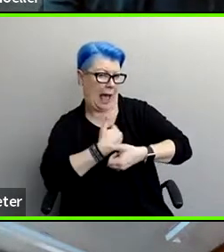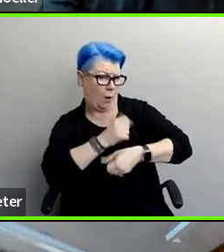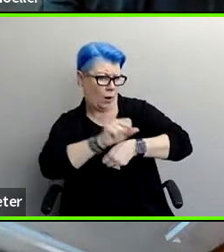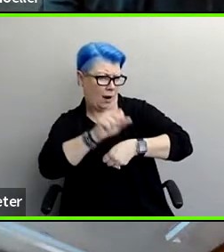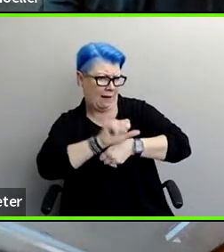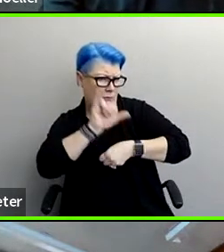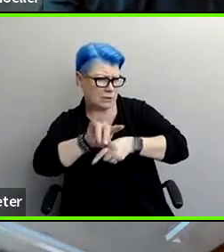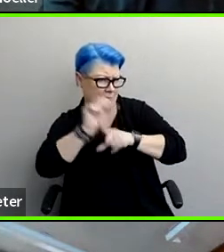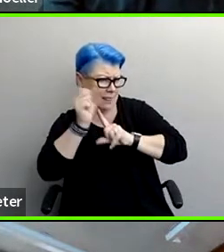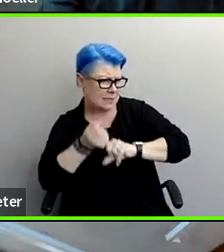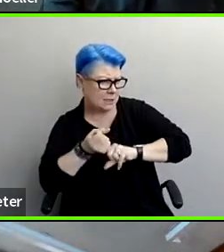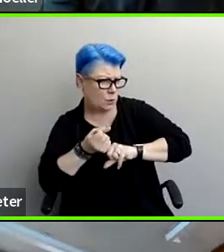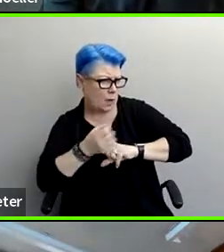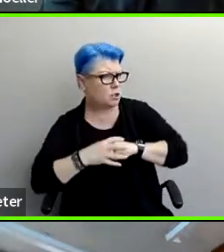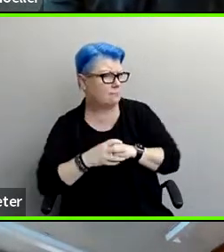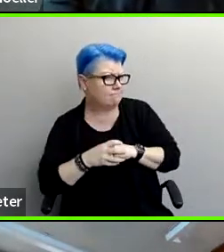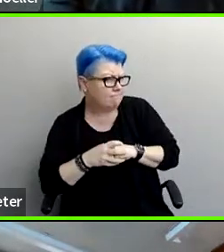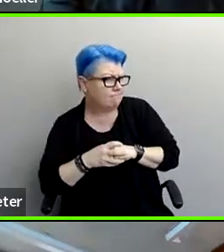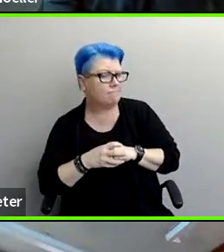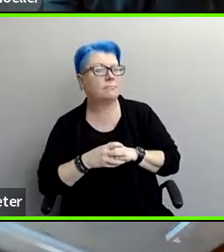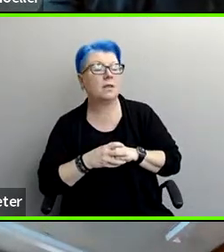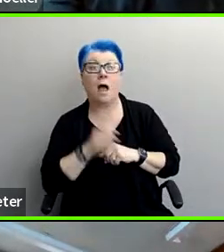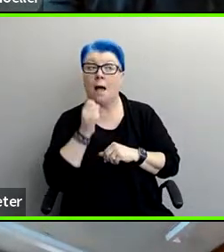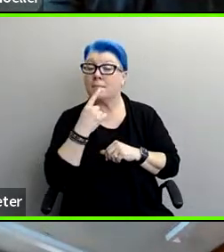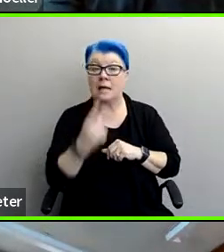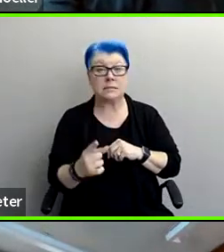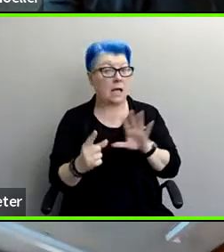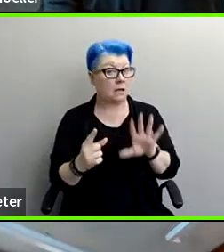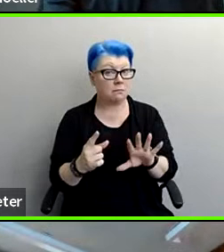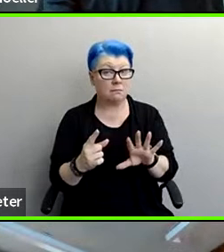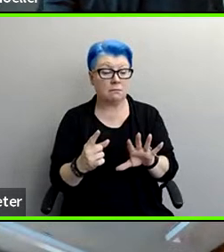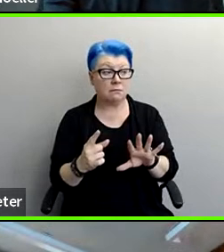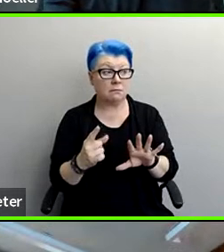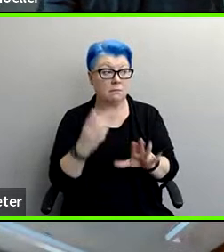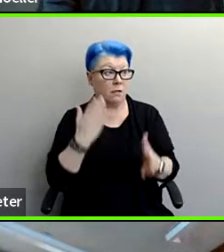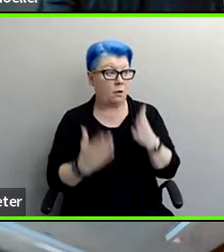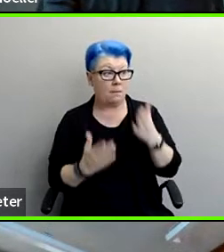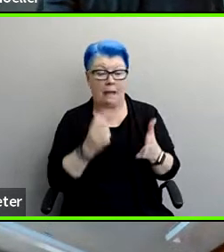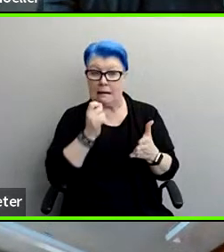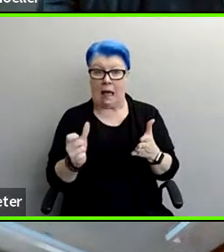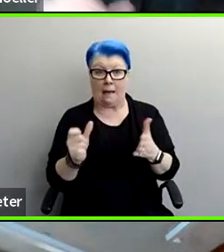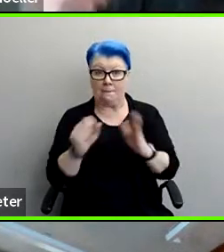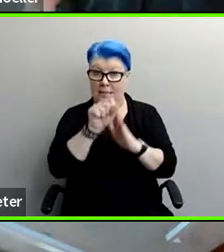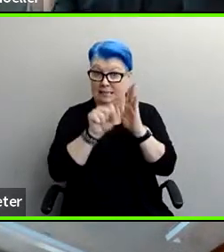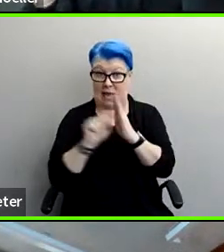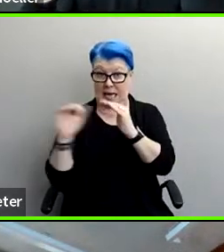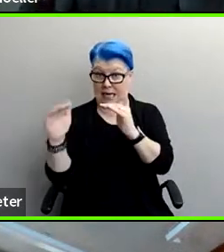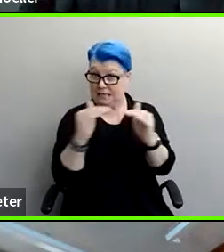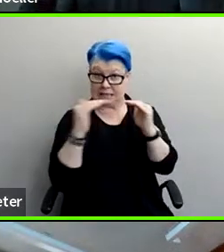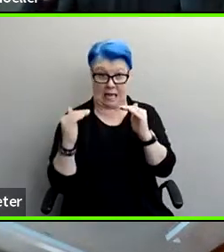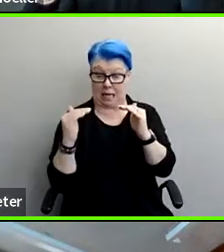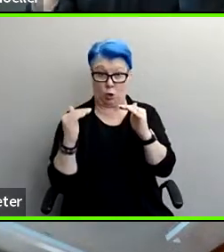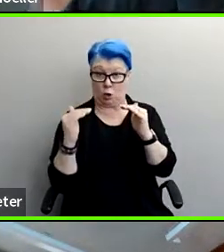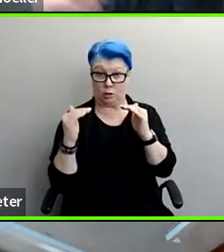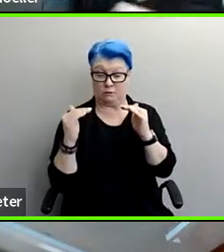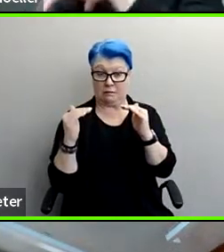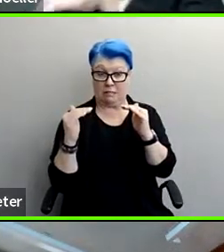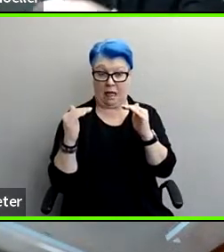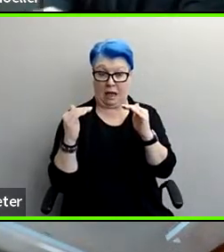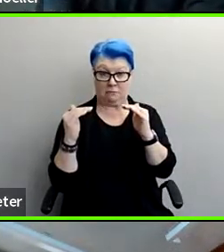situation. I'm not saying that there may not be state standards that have come about, but even at